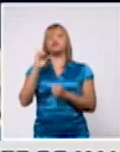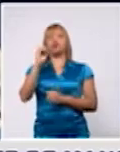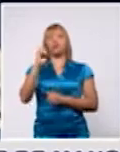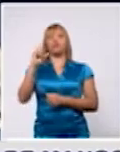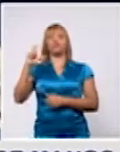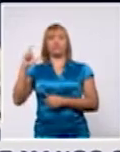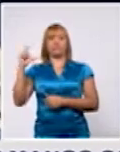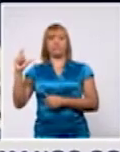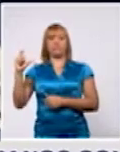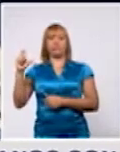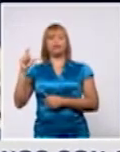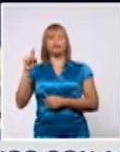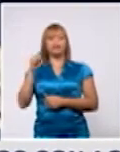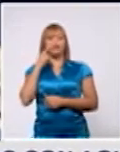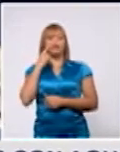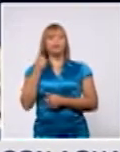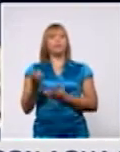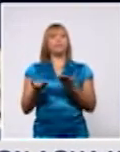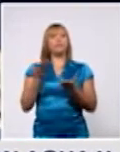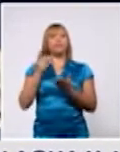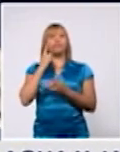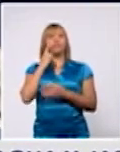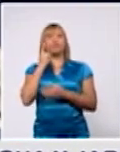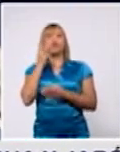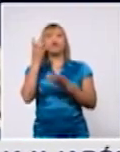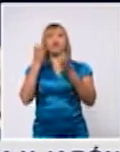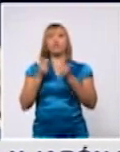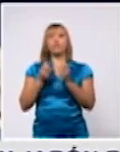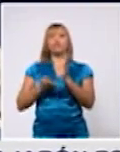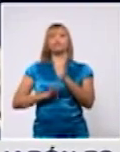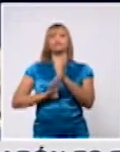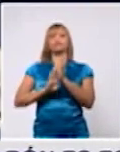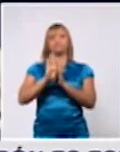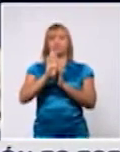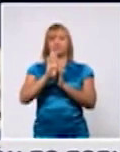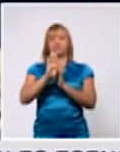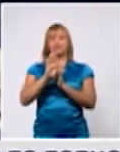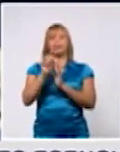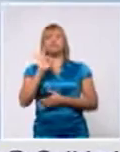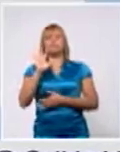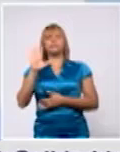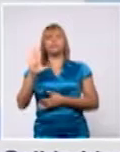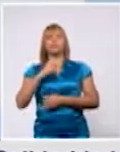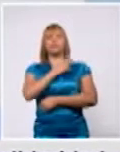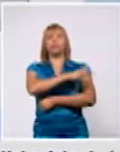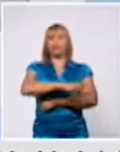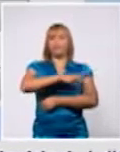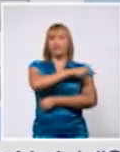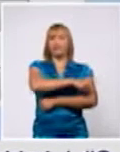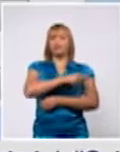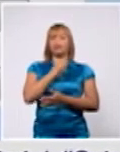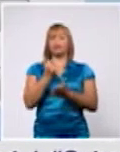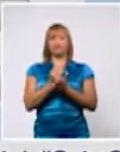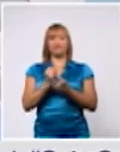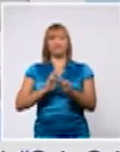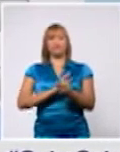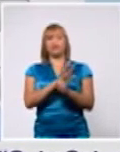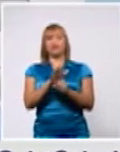very complex. Now we are going to turn our attention to the world. As of